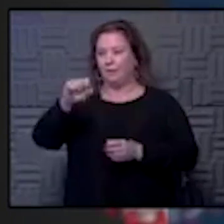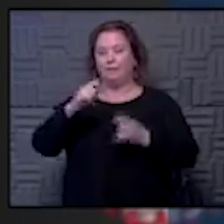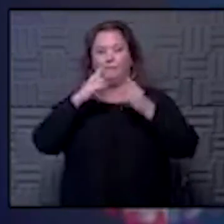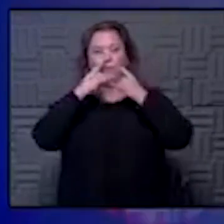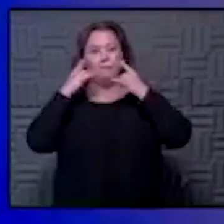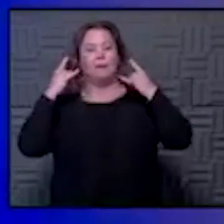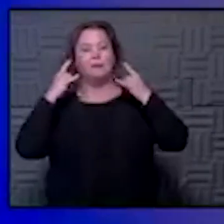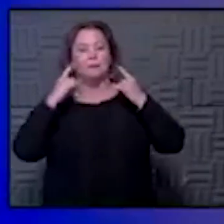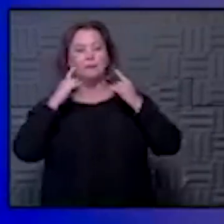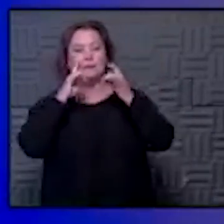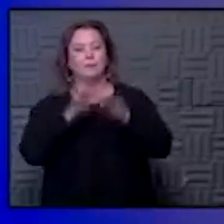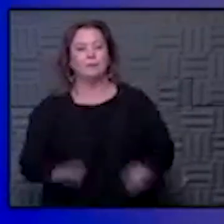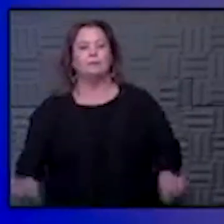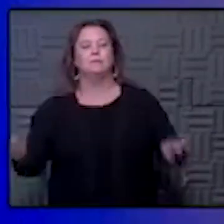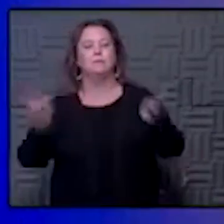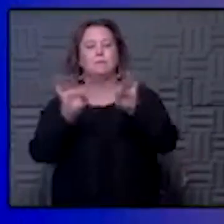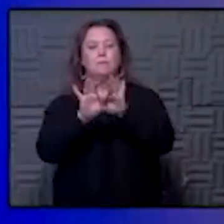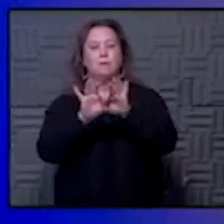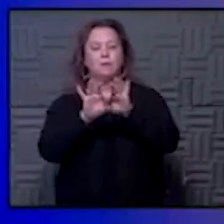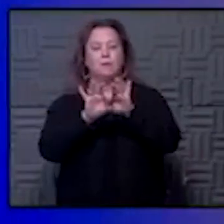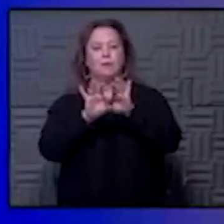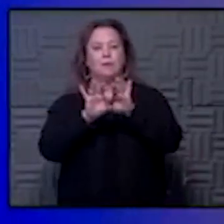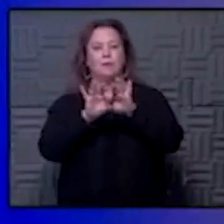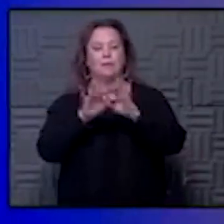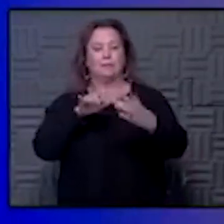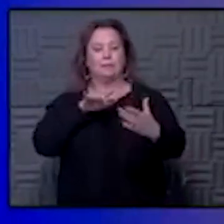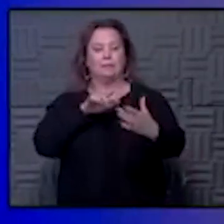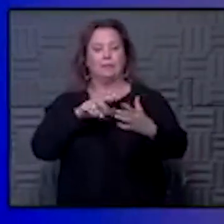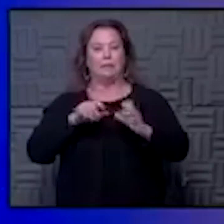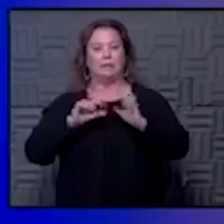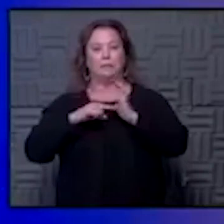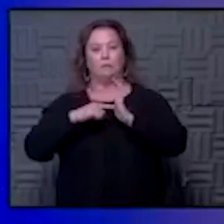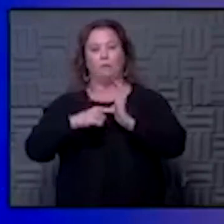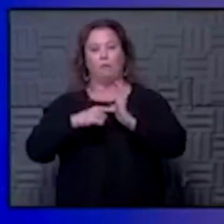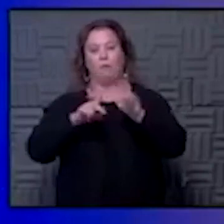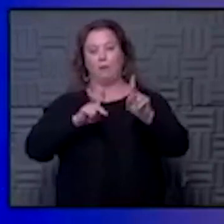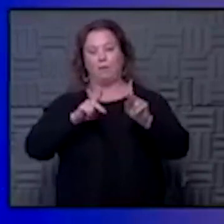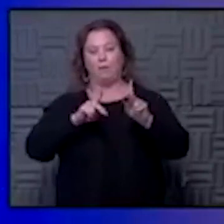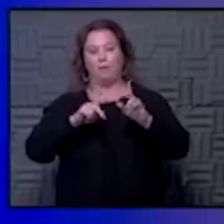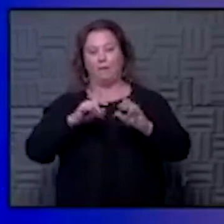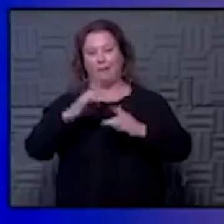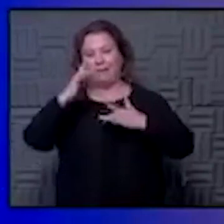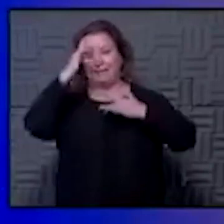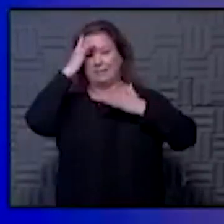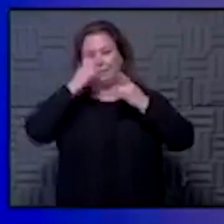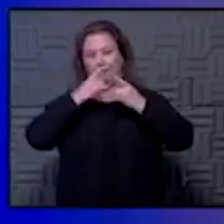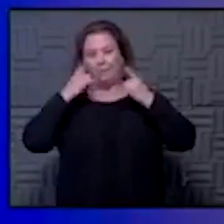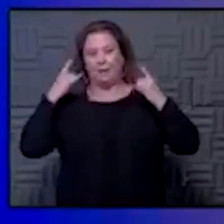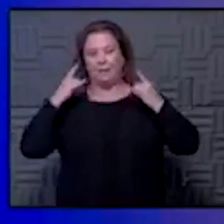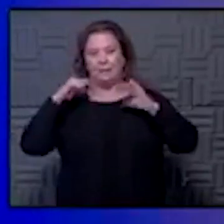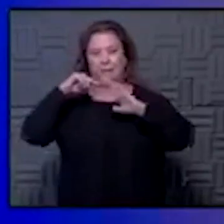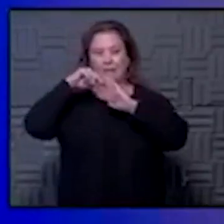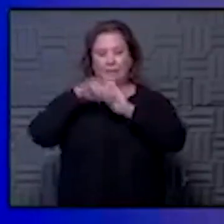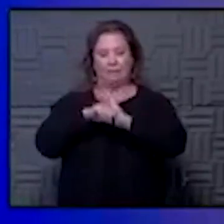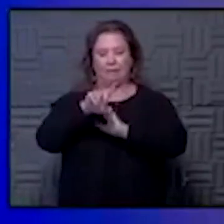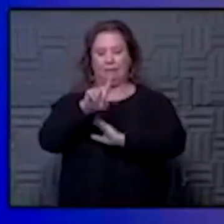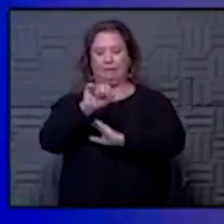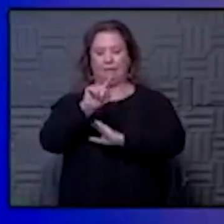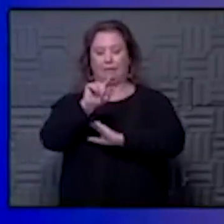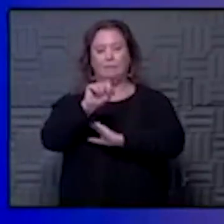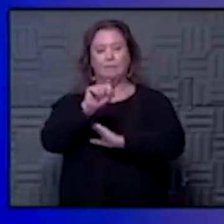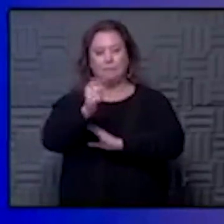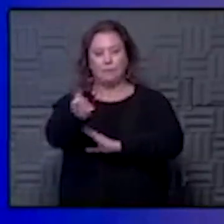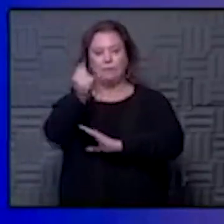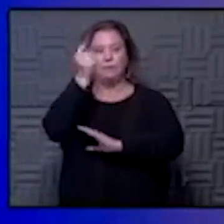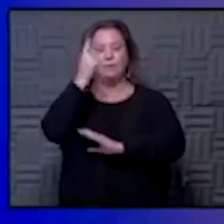masks, because it is so important, even those studies that showed that people got infected with masks, when you deep dive into that data, you